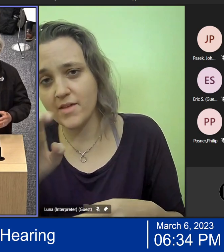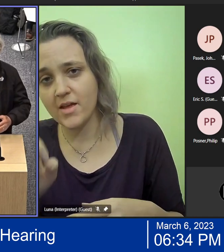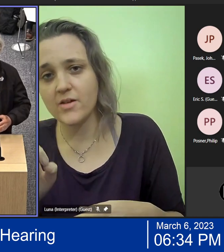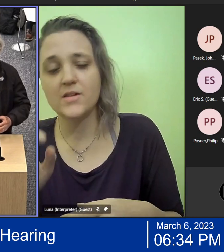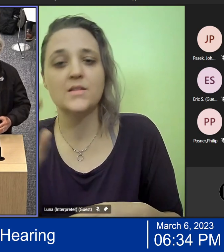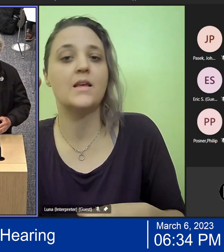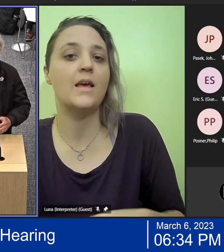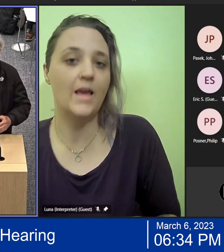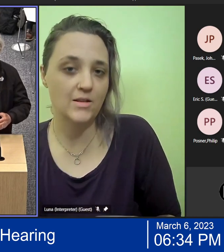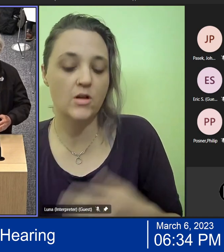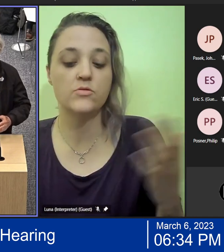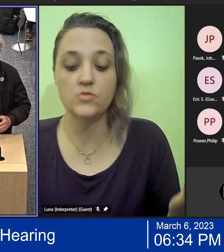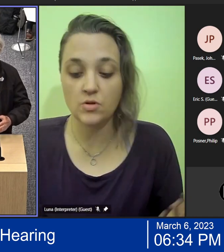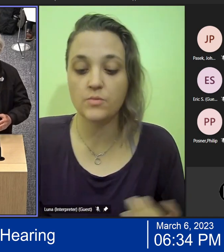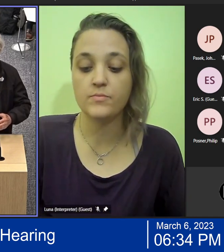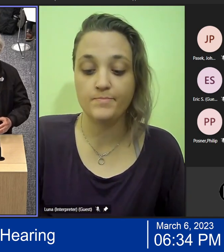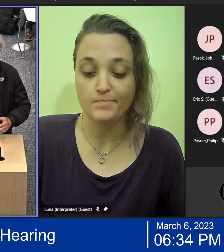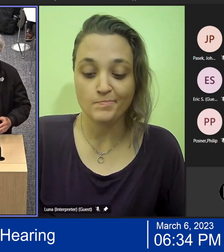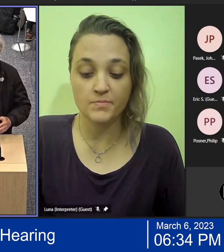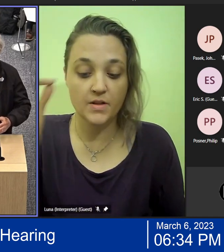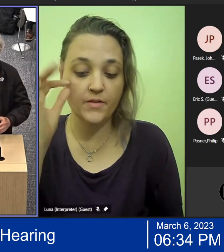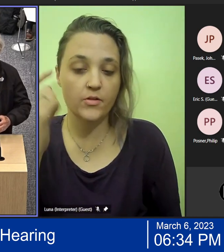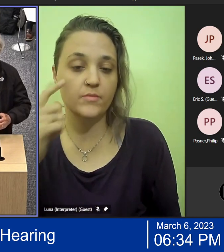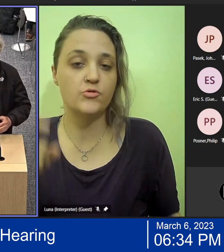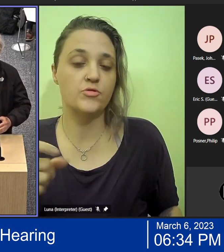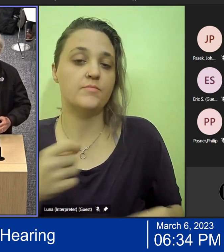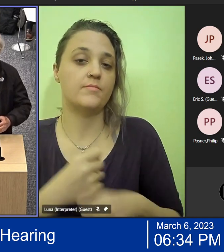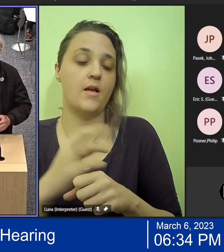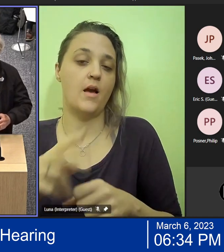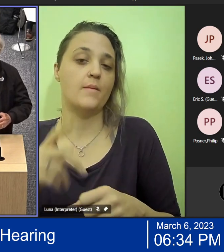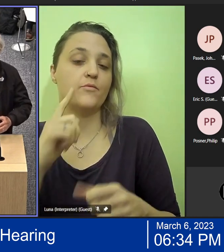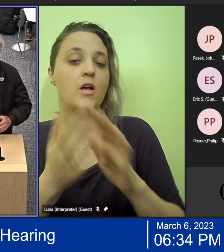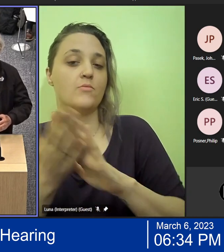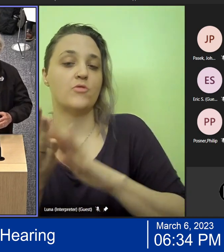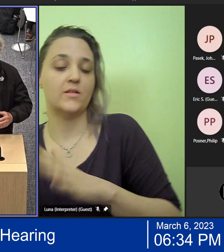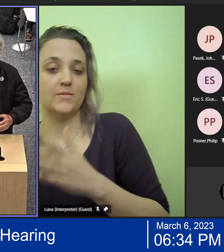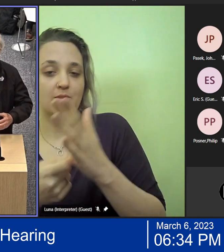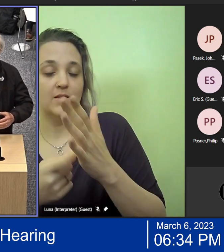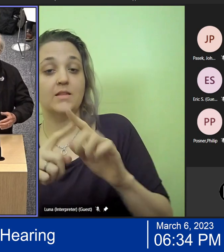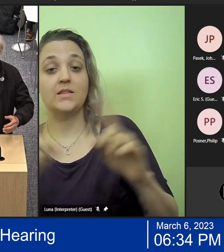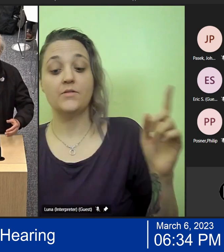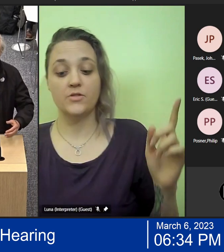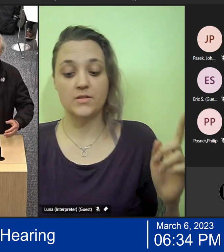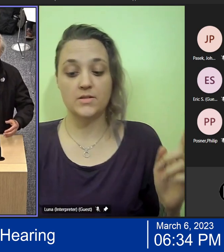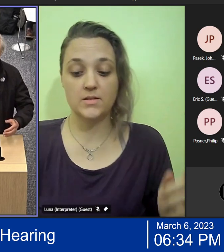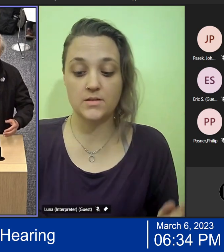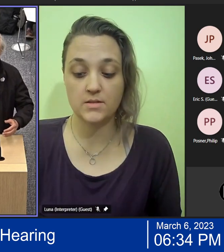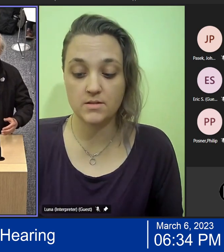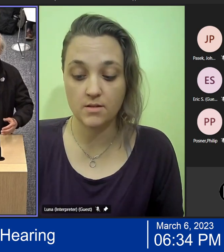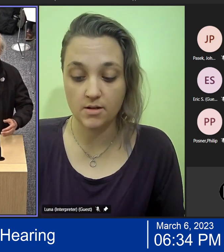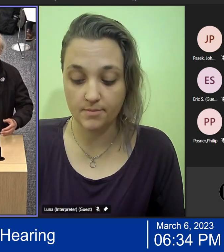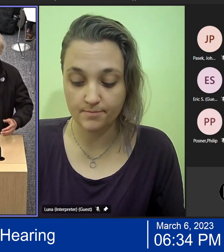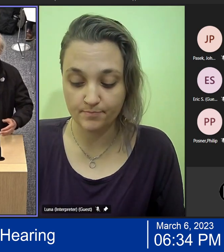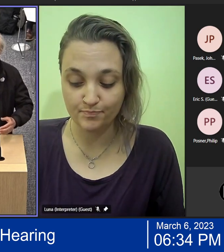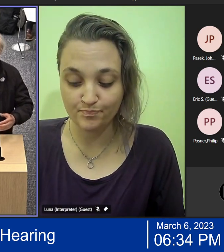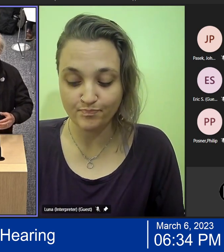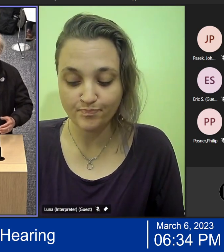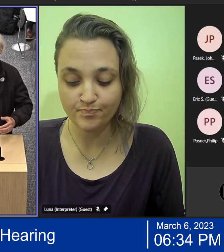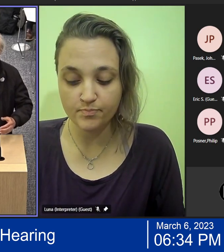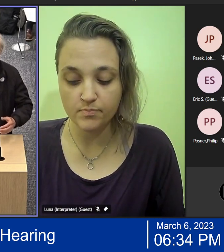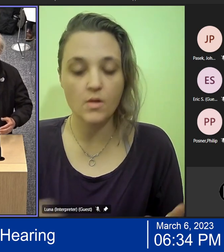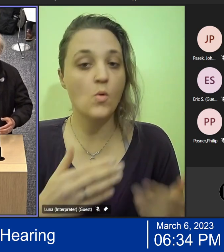true cost of that fare is more like $8. So the federal government should make up for operating expenses, the differences between